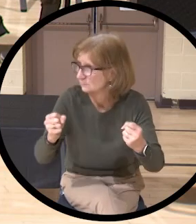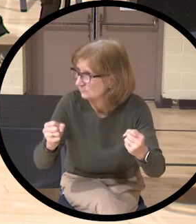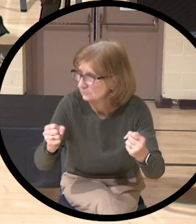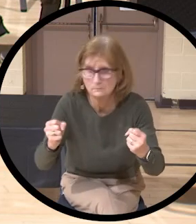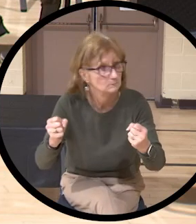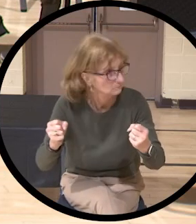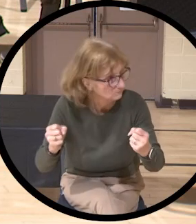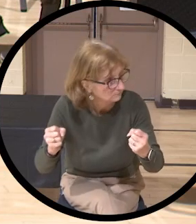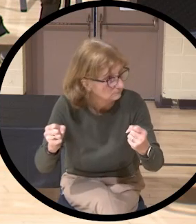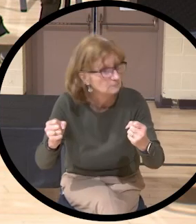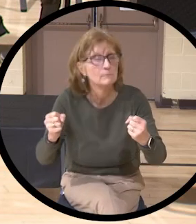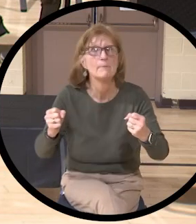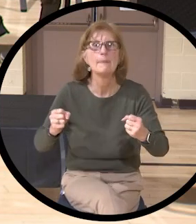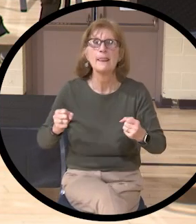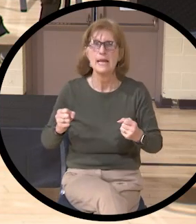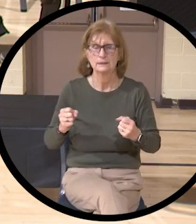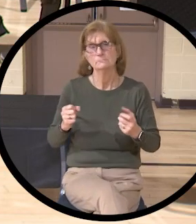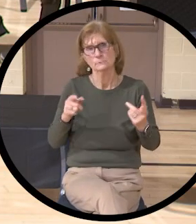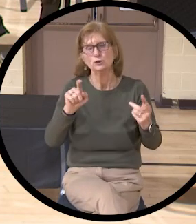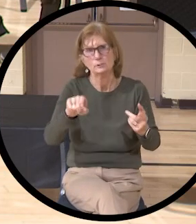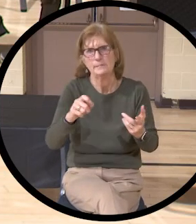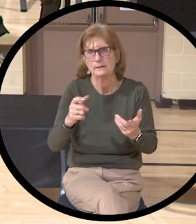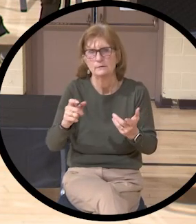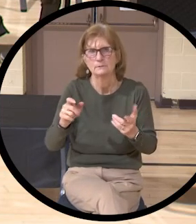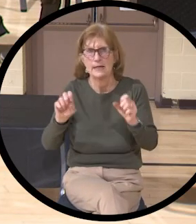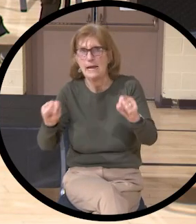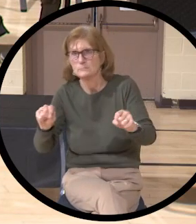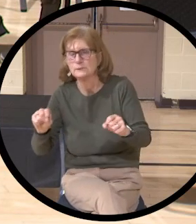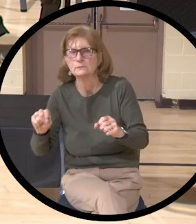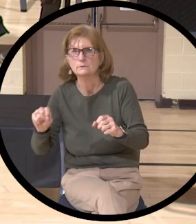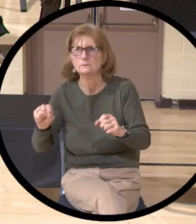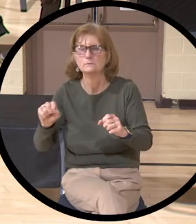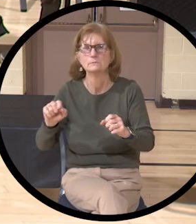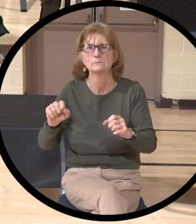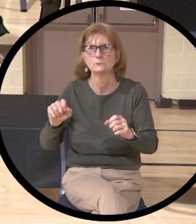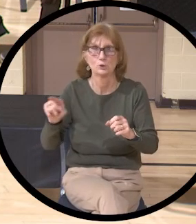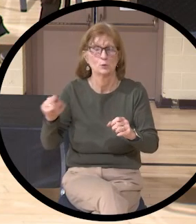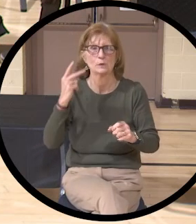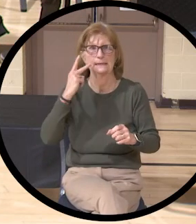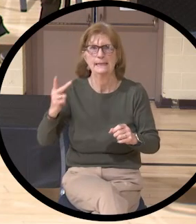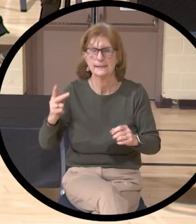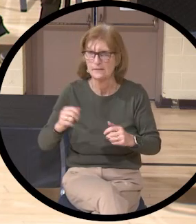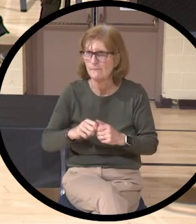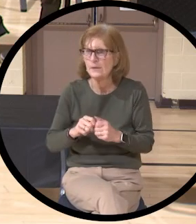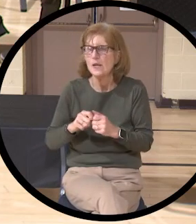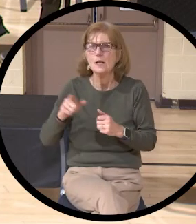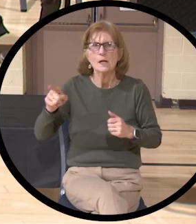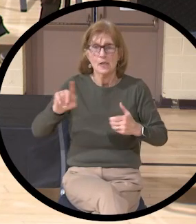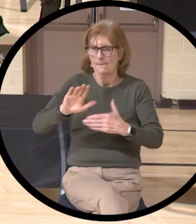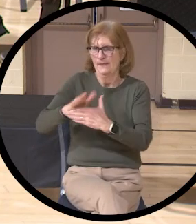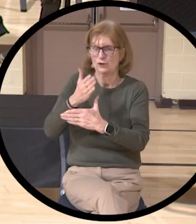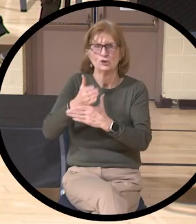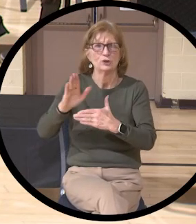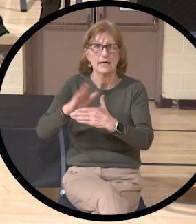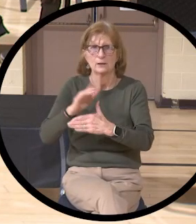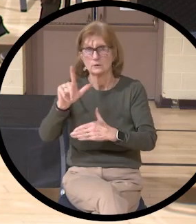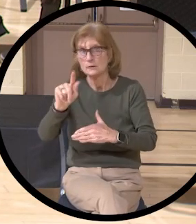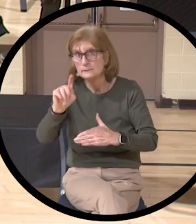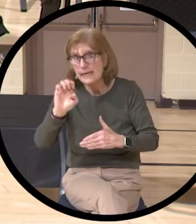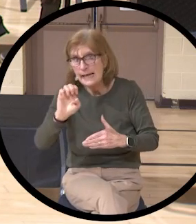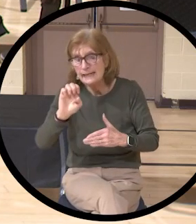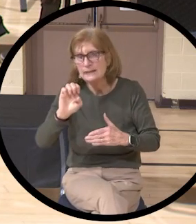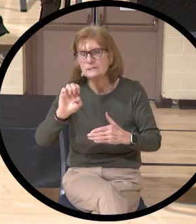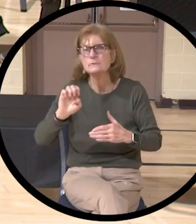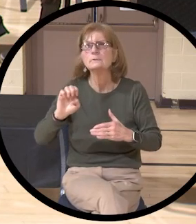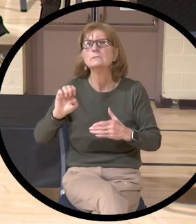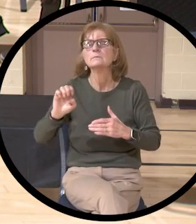sure, yeah. Well, we do currently have, cyclists using Stanton already today. The shared facility that is there is not